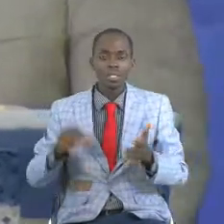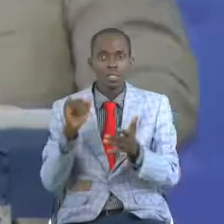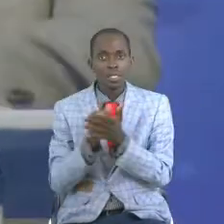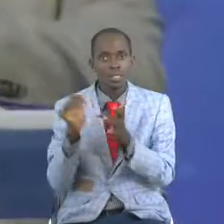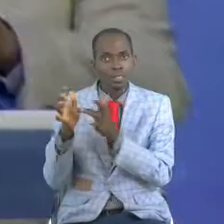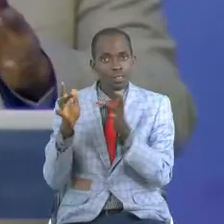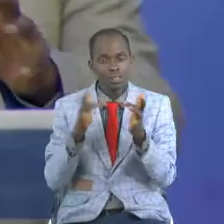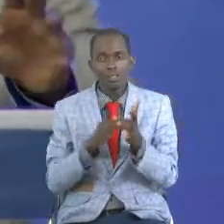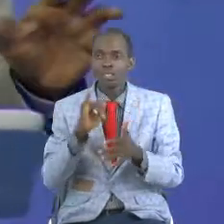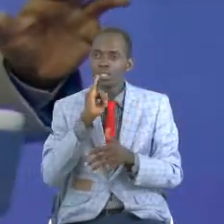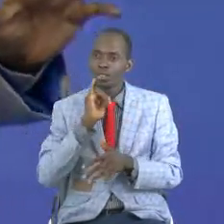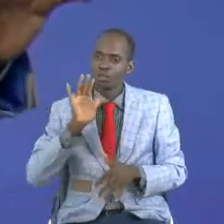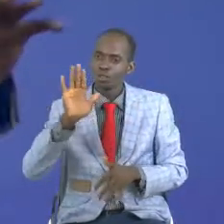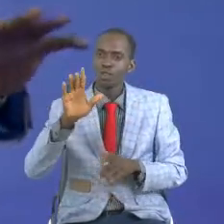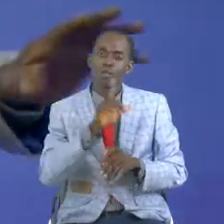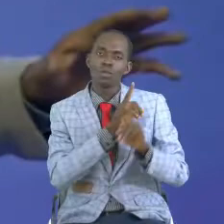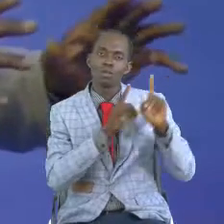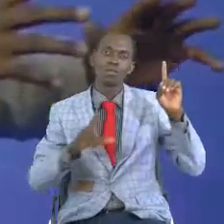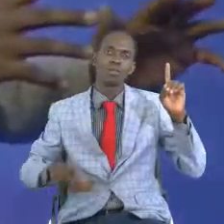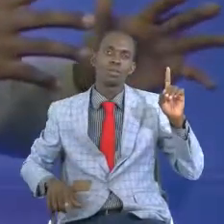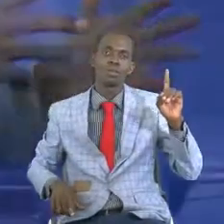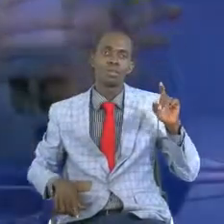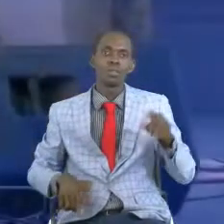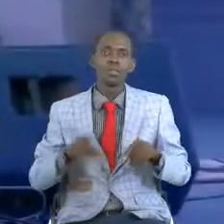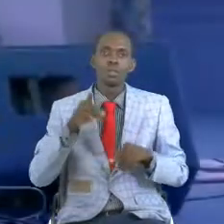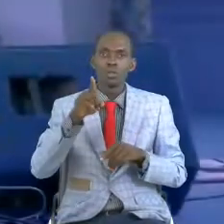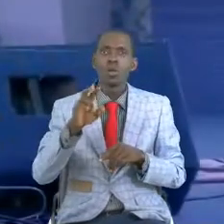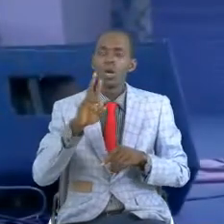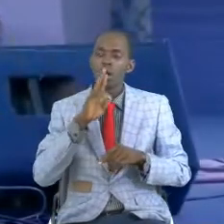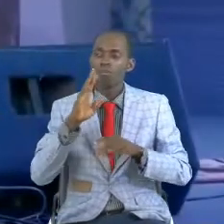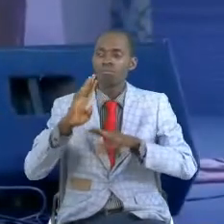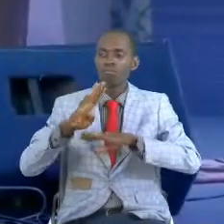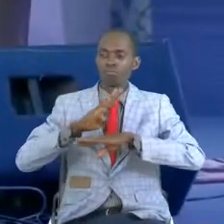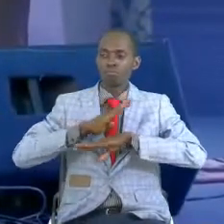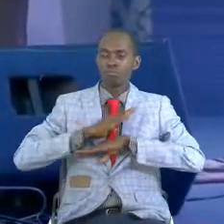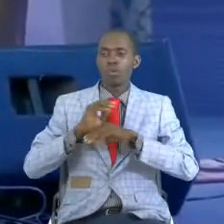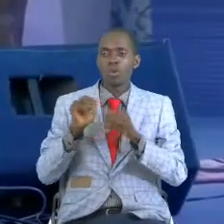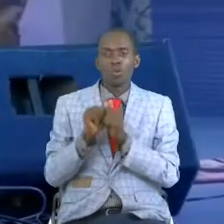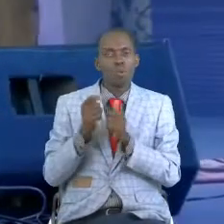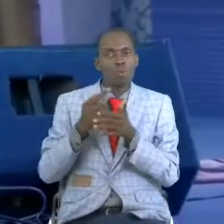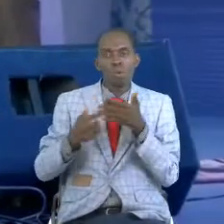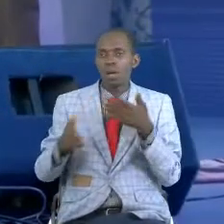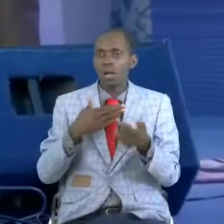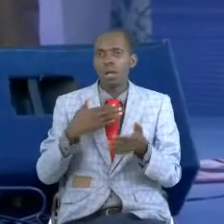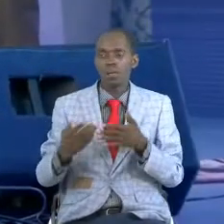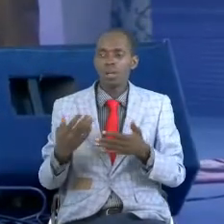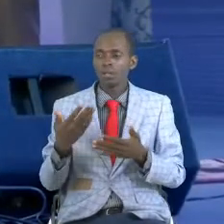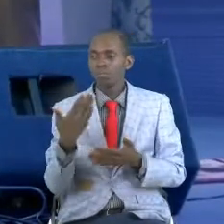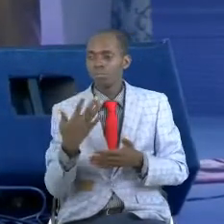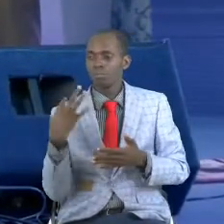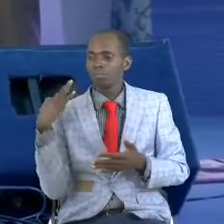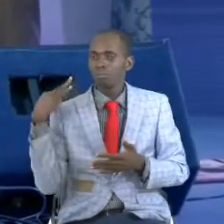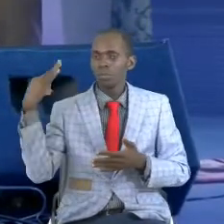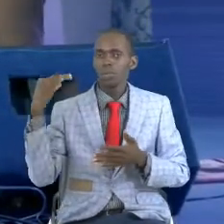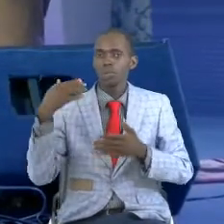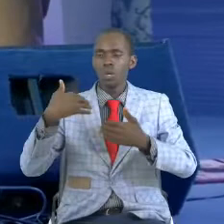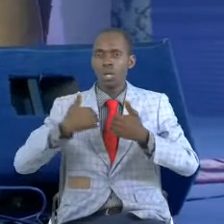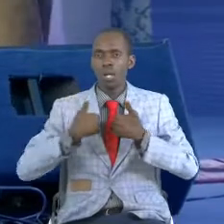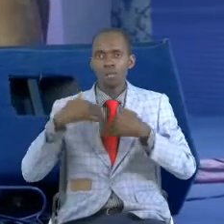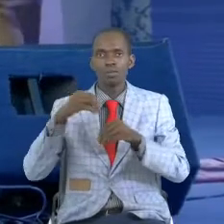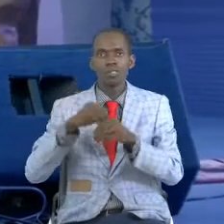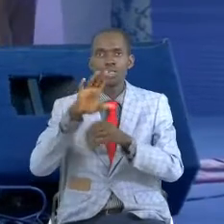your Lord. You have been satisfied with whatever position you hold in a local church,